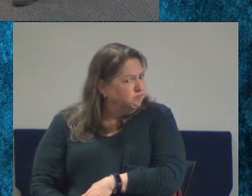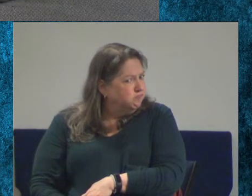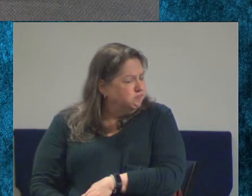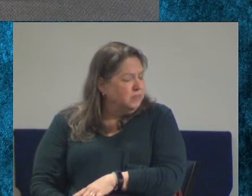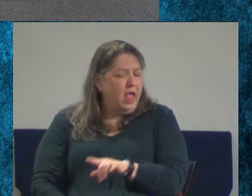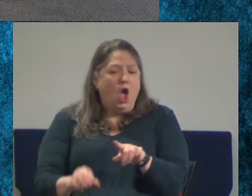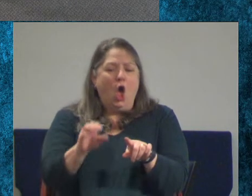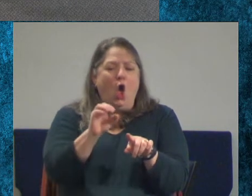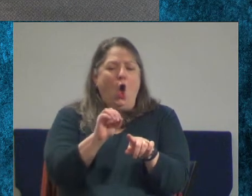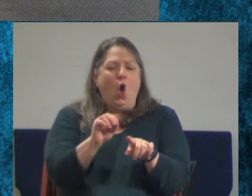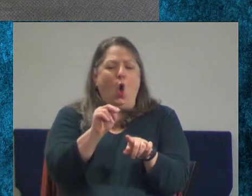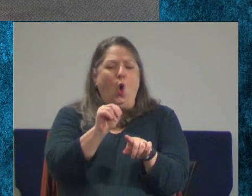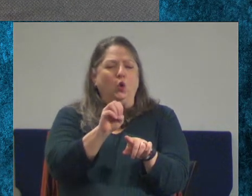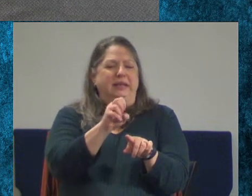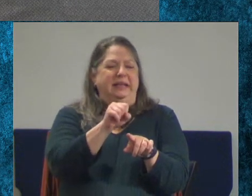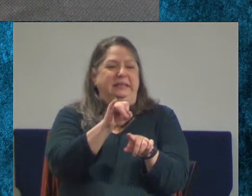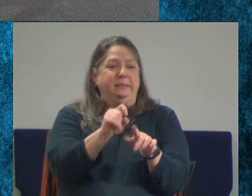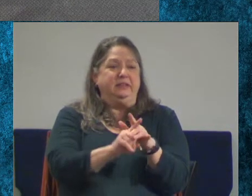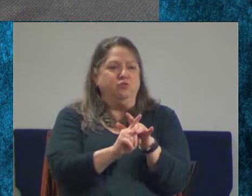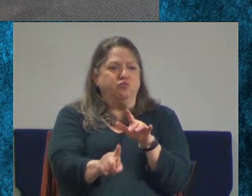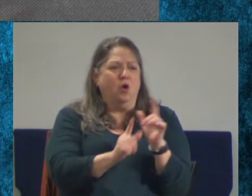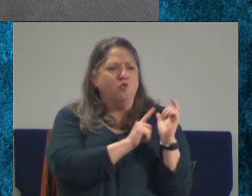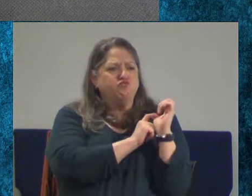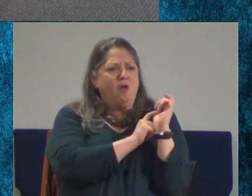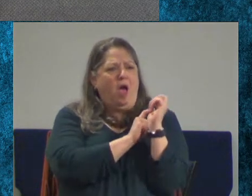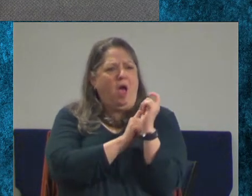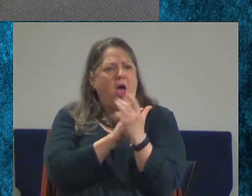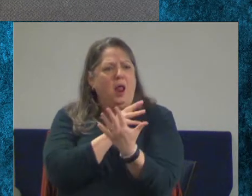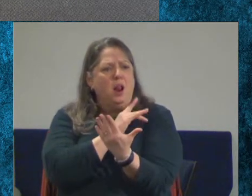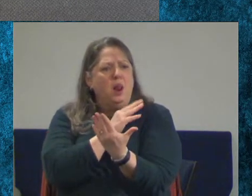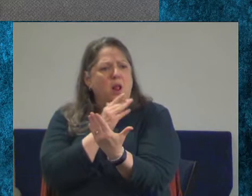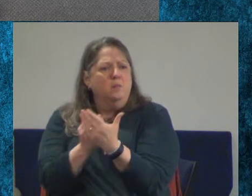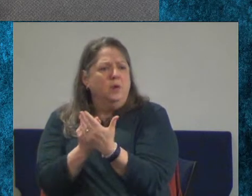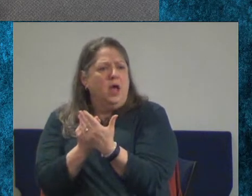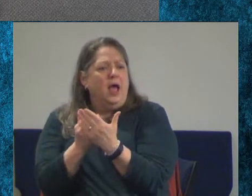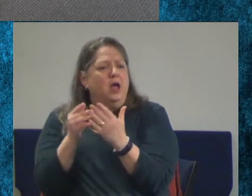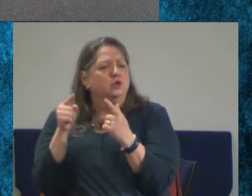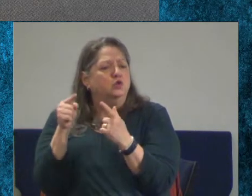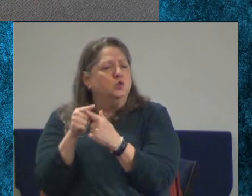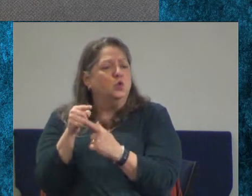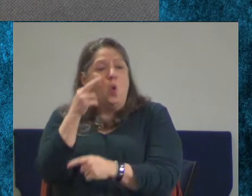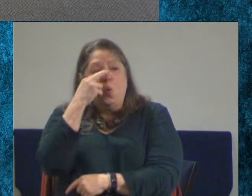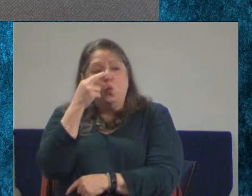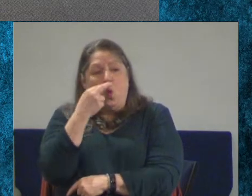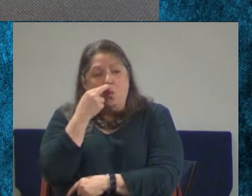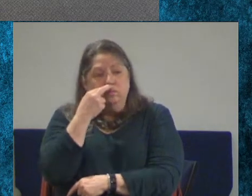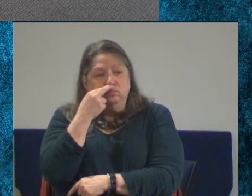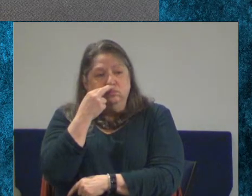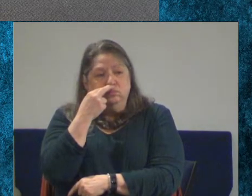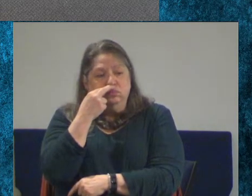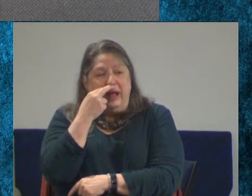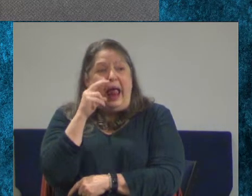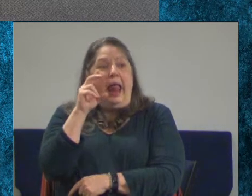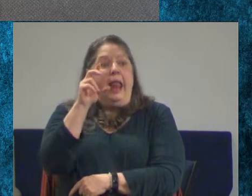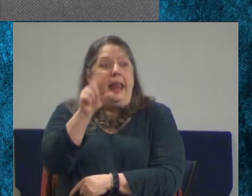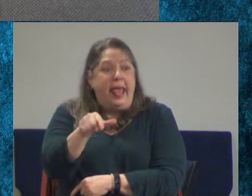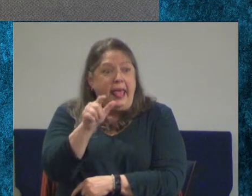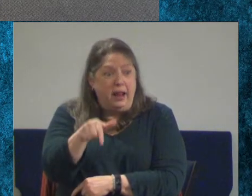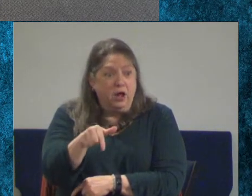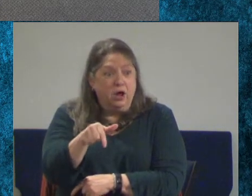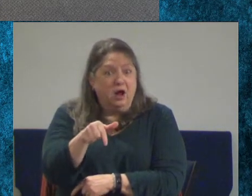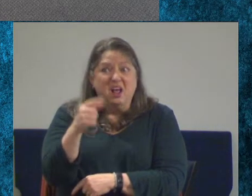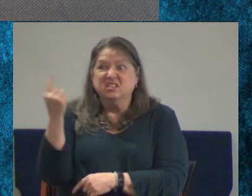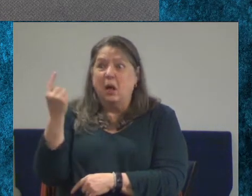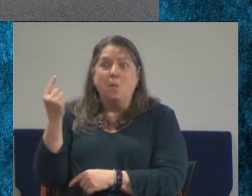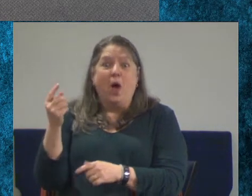Onesimus runs in the direction of Rome, and he eventually gets picked up and thrown into prison there in Rome and becomes a fellow